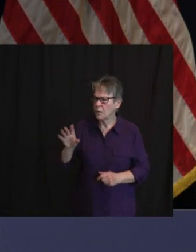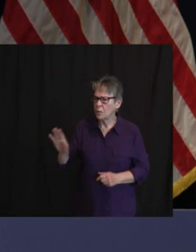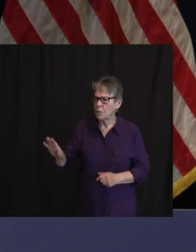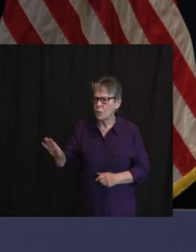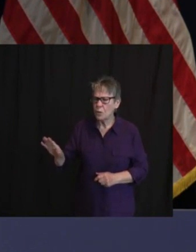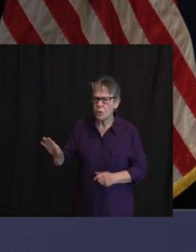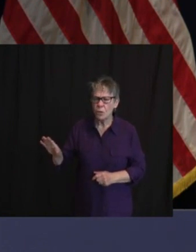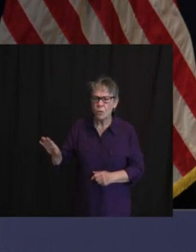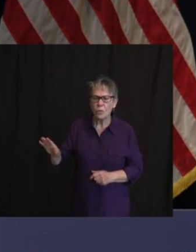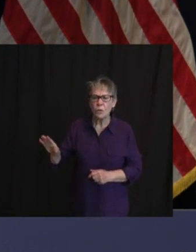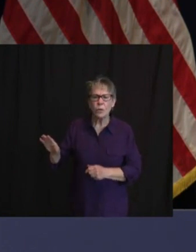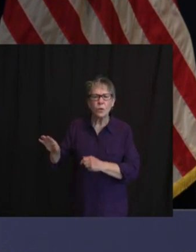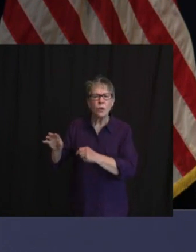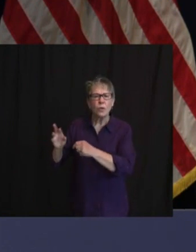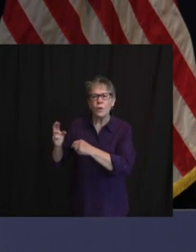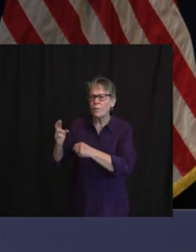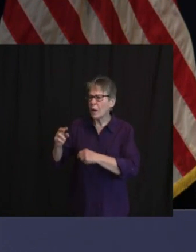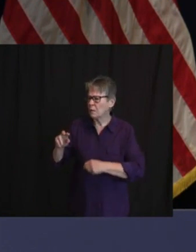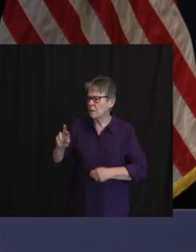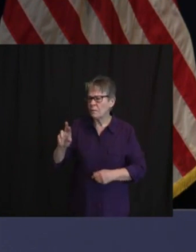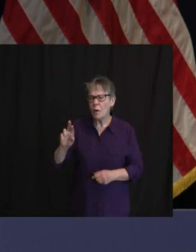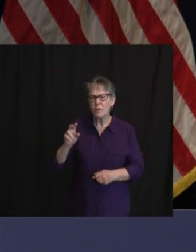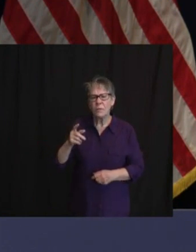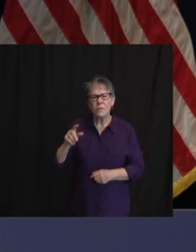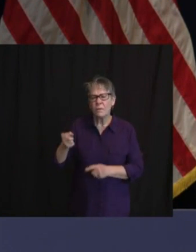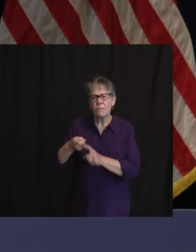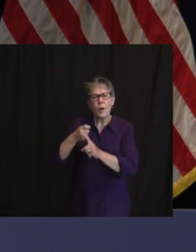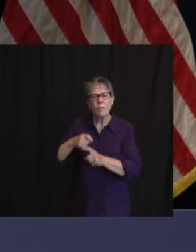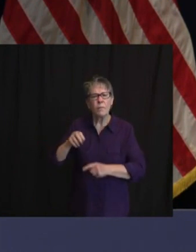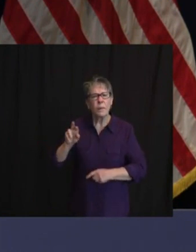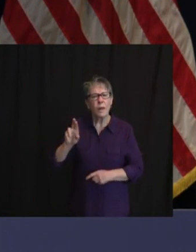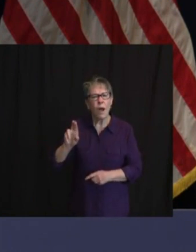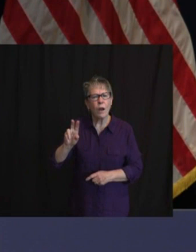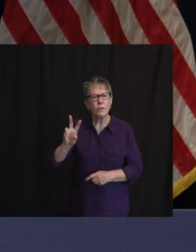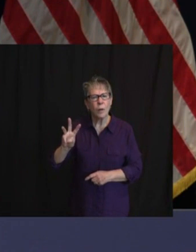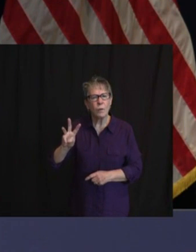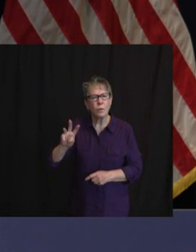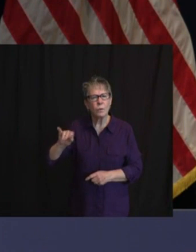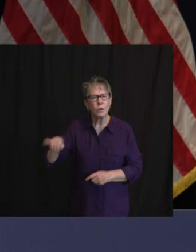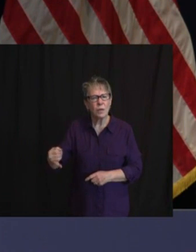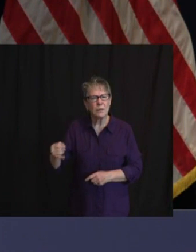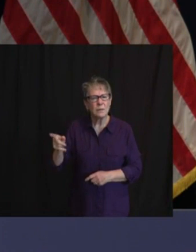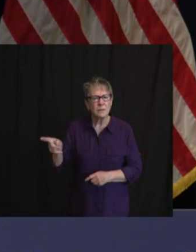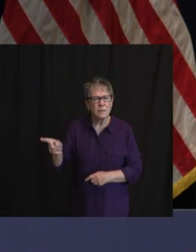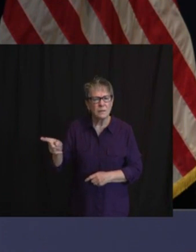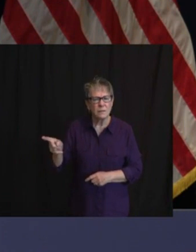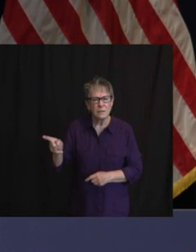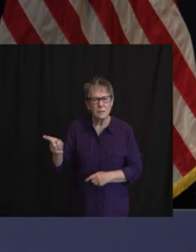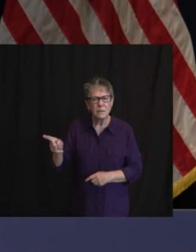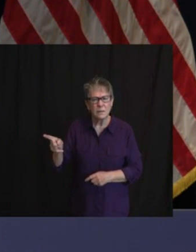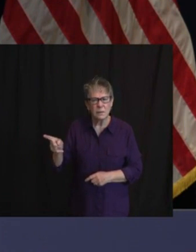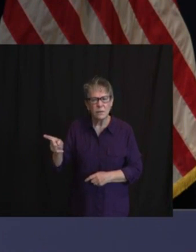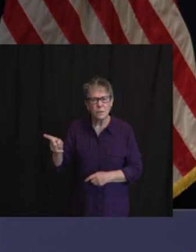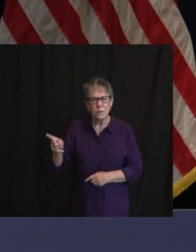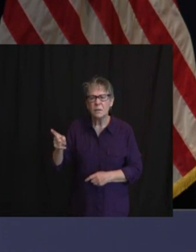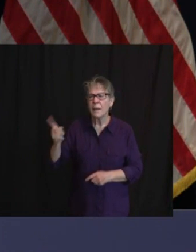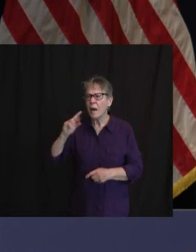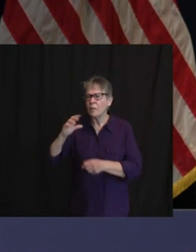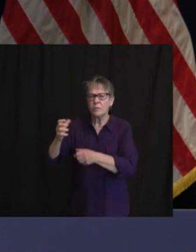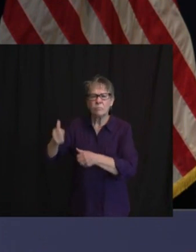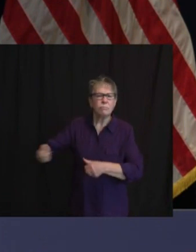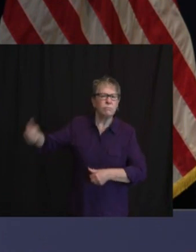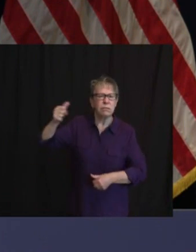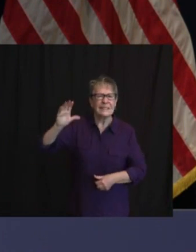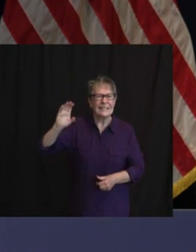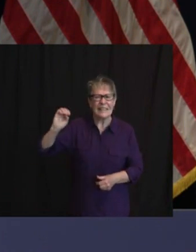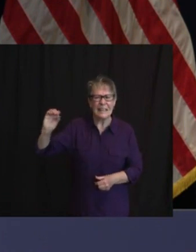by the way, also a member of our Restart and Recovery Commission, as well as one of our representatives on the Regional Council. So he's wearing, to say